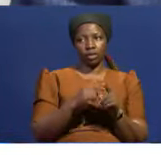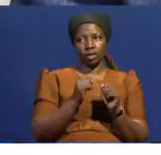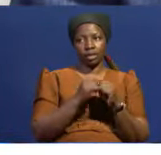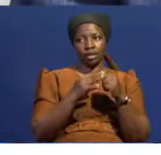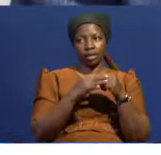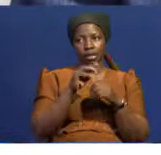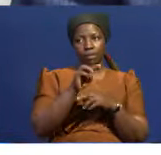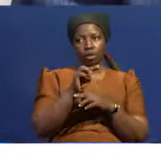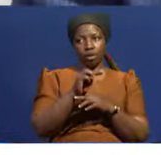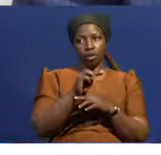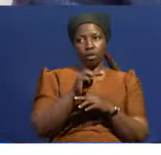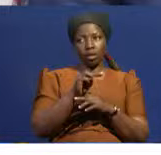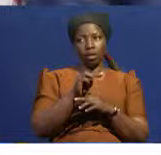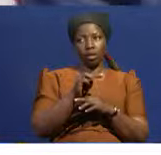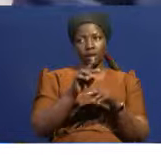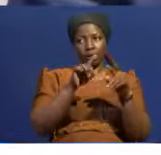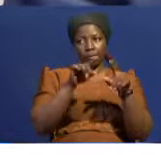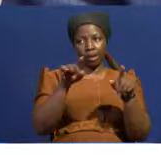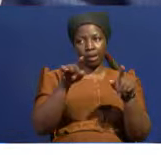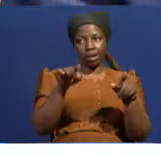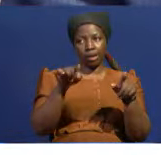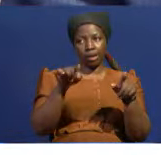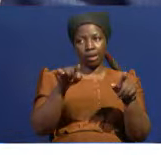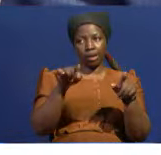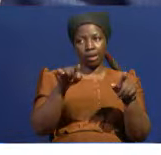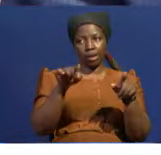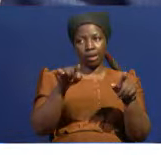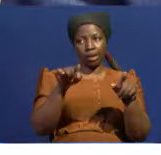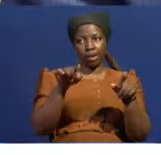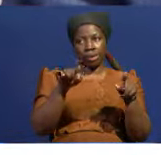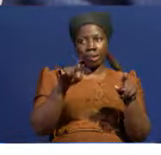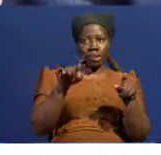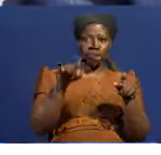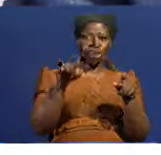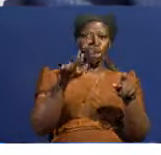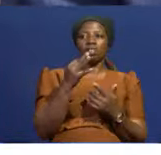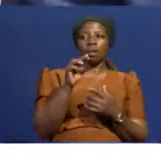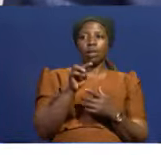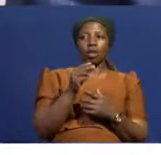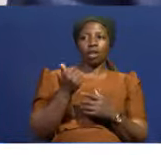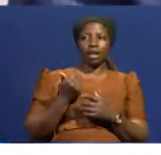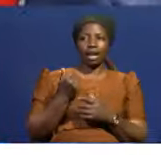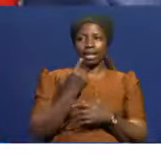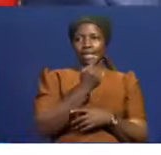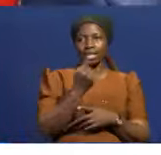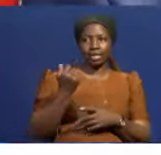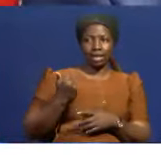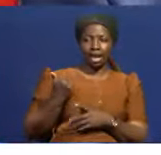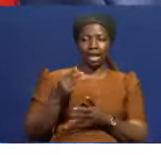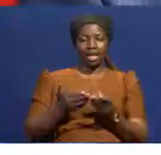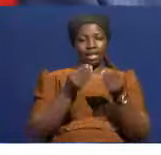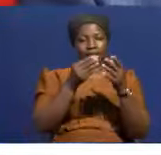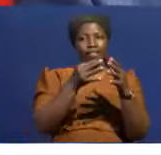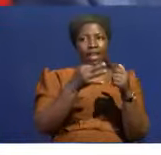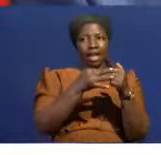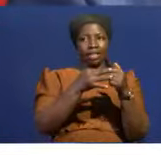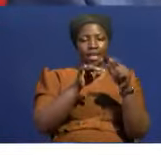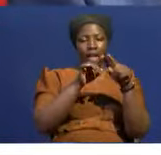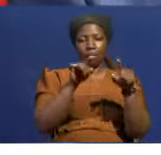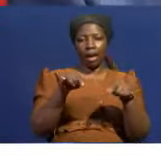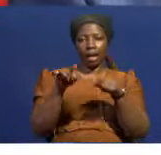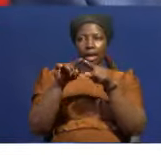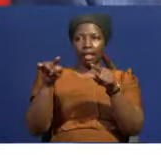2.23 million girls. Each girl received 8 buckets. We are also in the